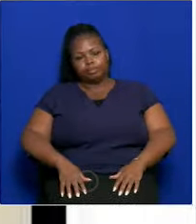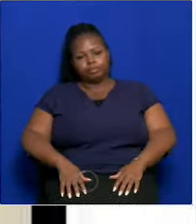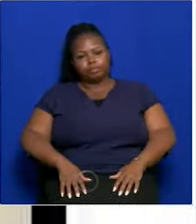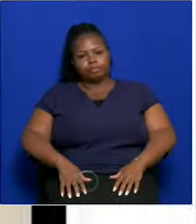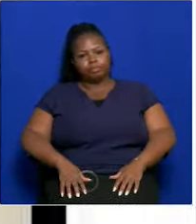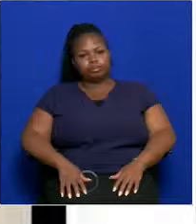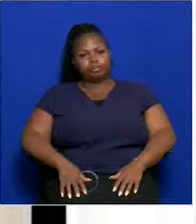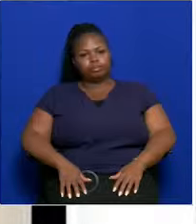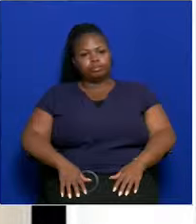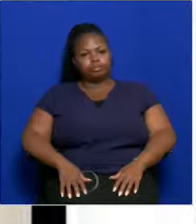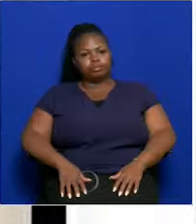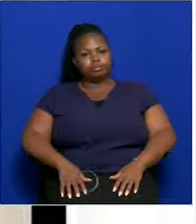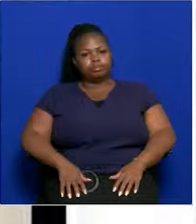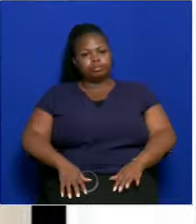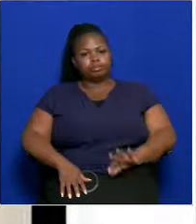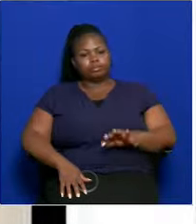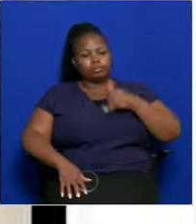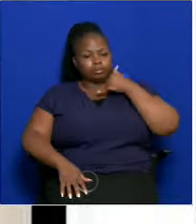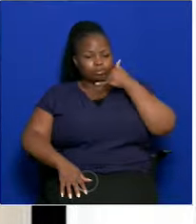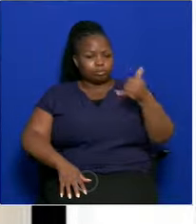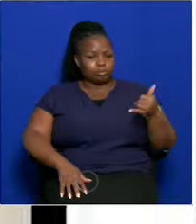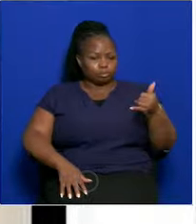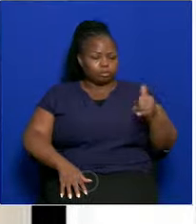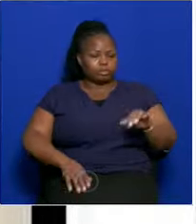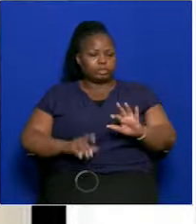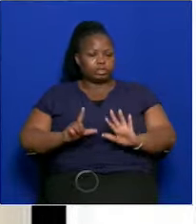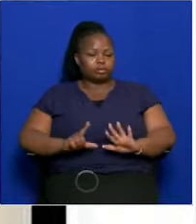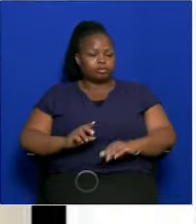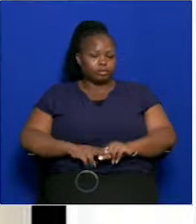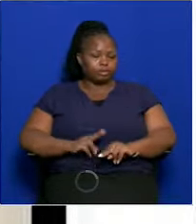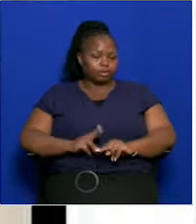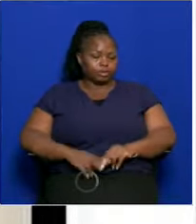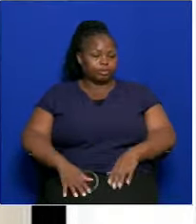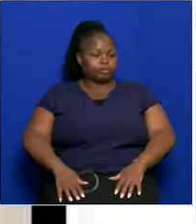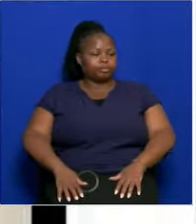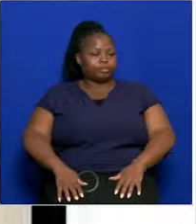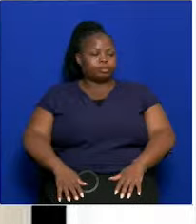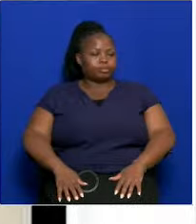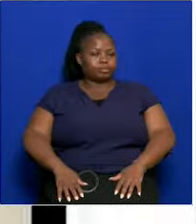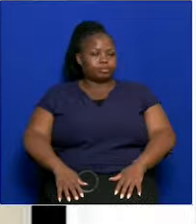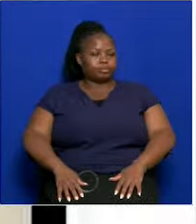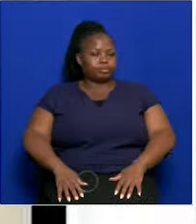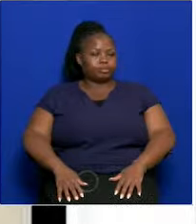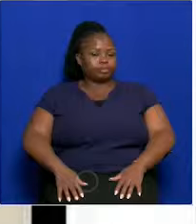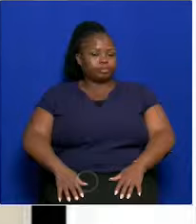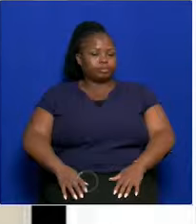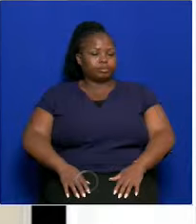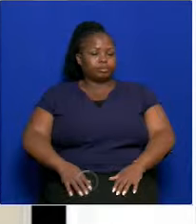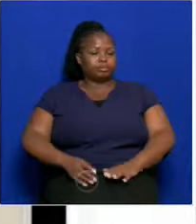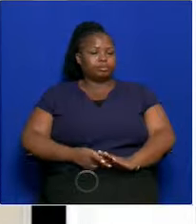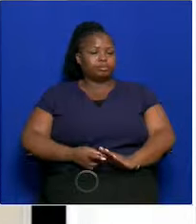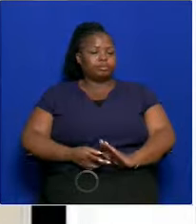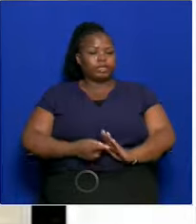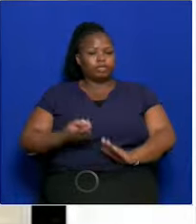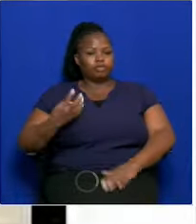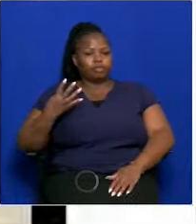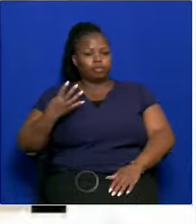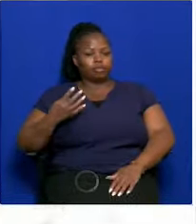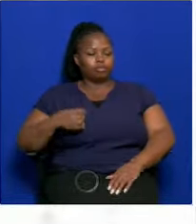You then also call him on the 7th of February. If you go to page 4, on the 14th of